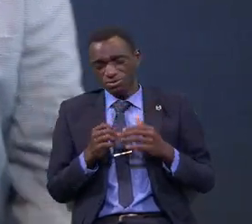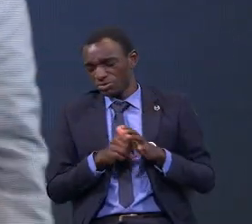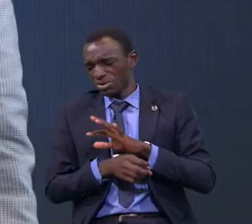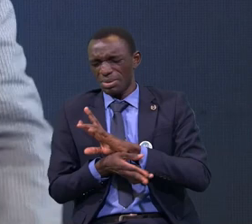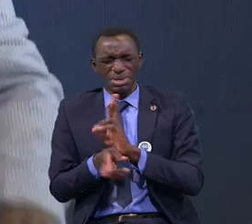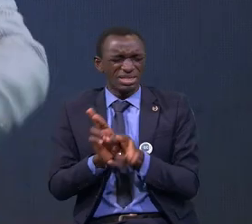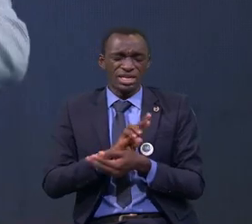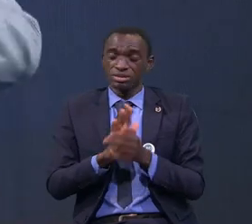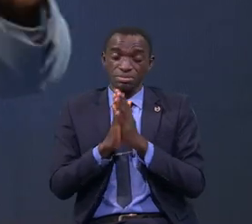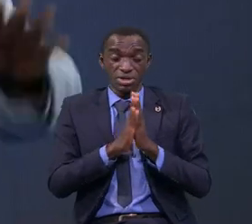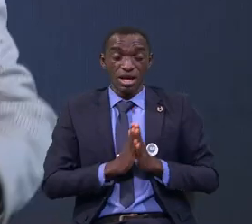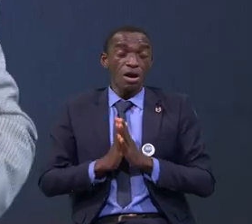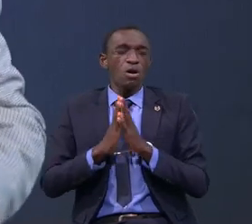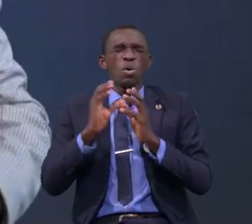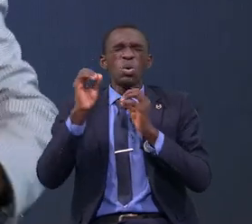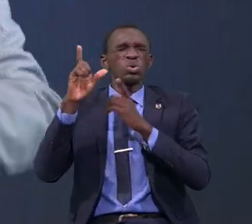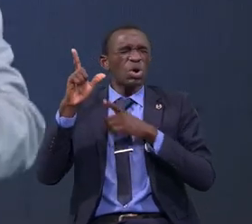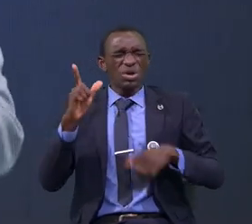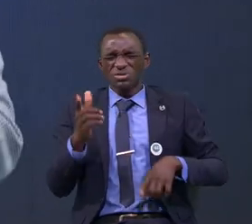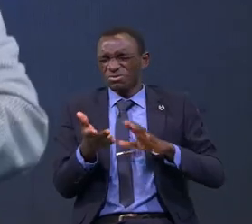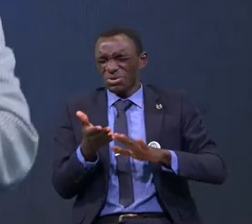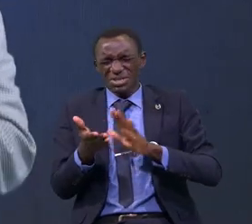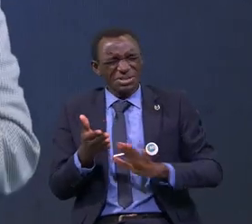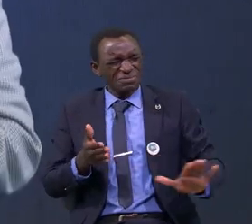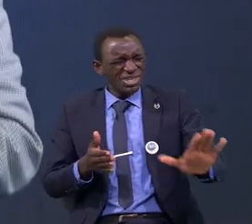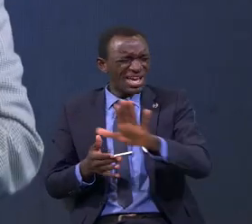Forgive their sins in Jesus' name.